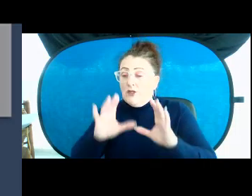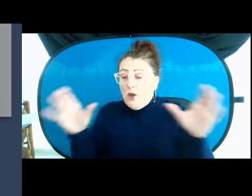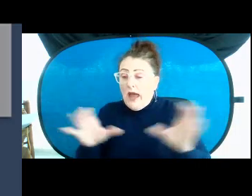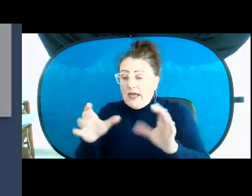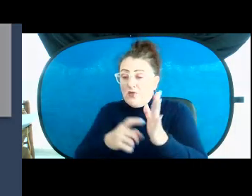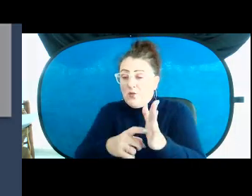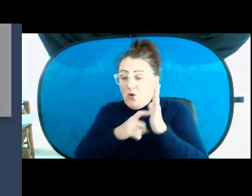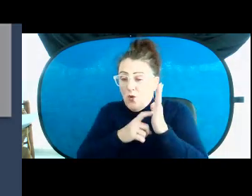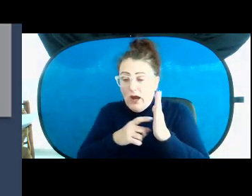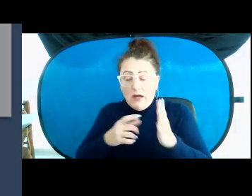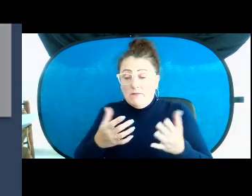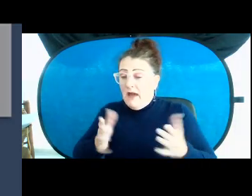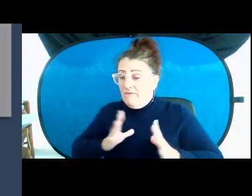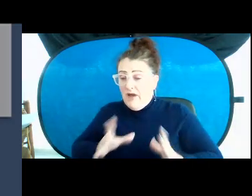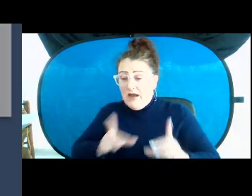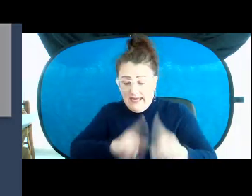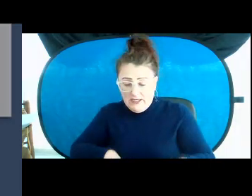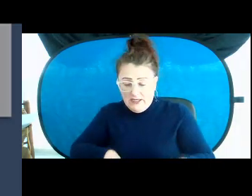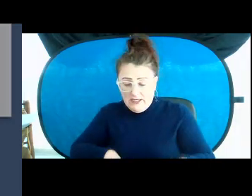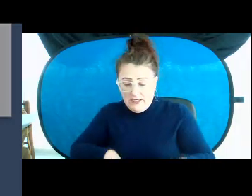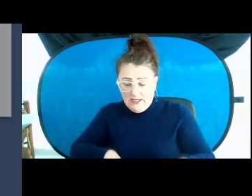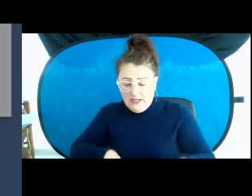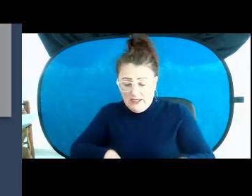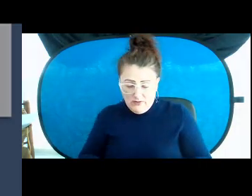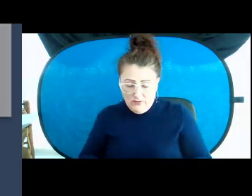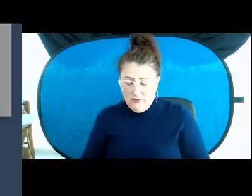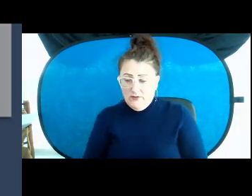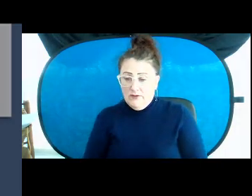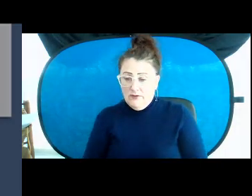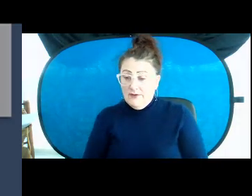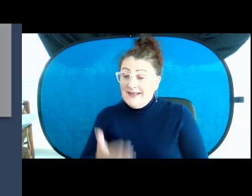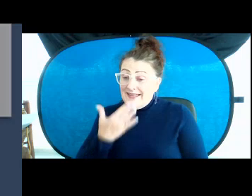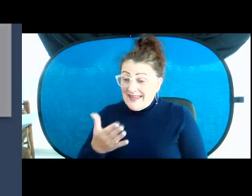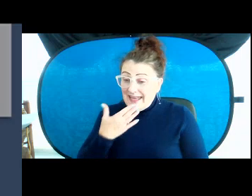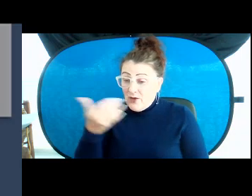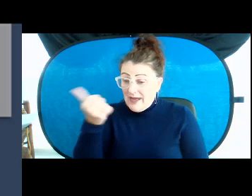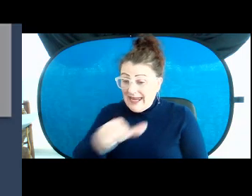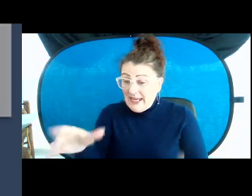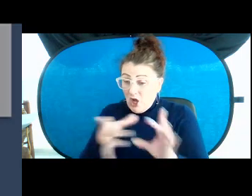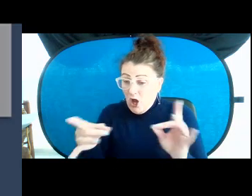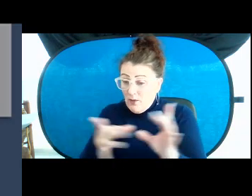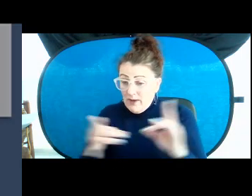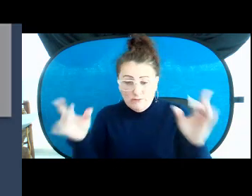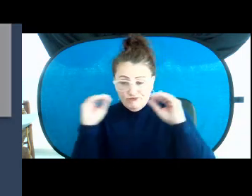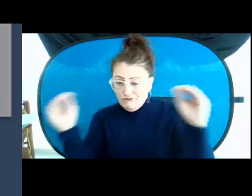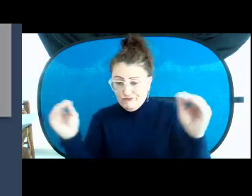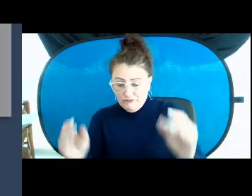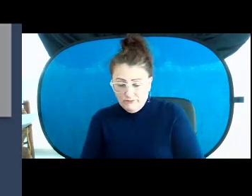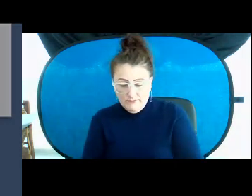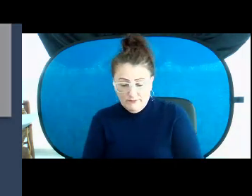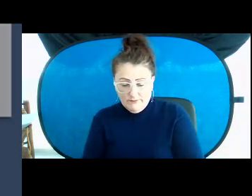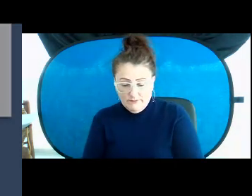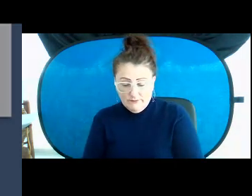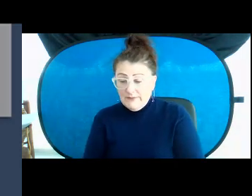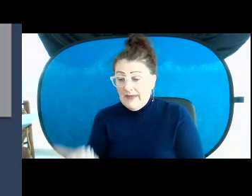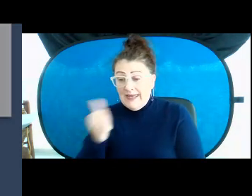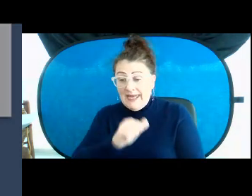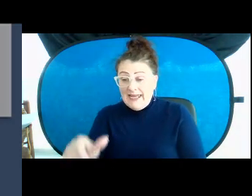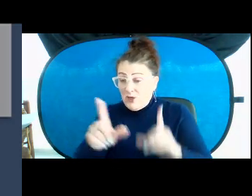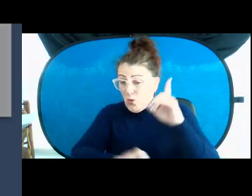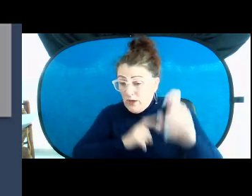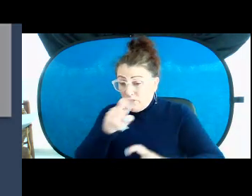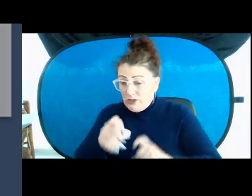happy to answer any questions if you have any. All right, thank you, John. Any public comment? There is no public comment. Thank you. Thank you. Any questions or comments from the